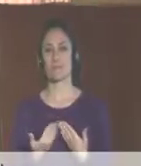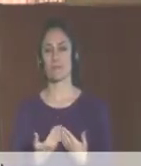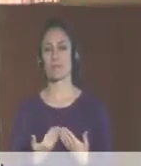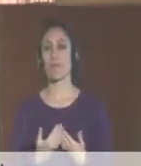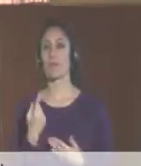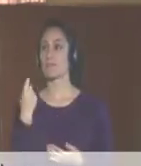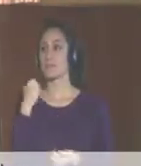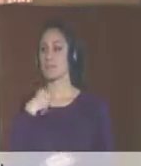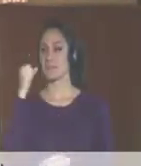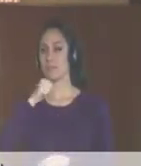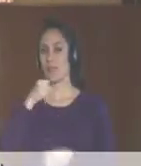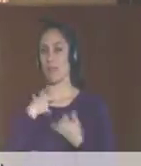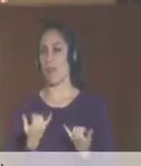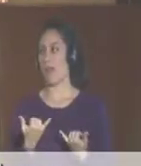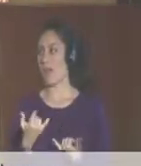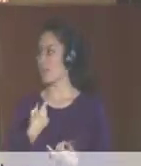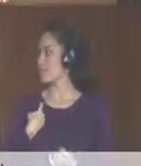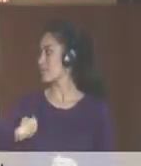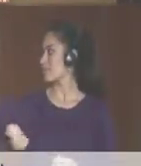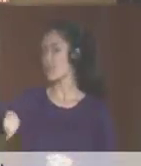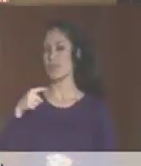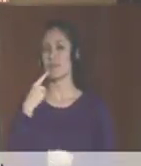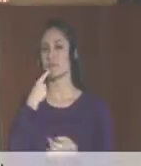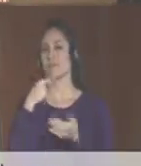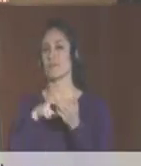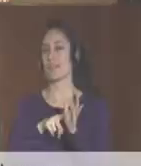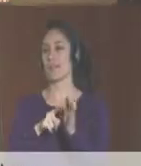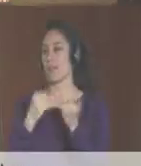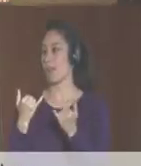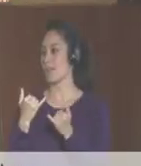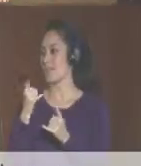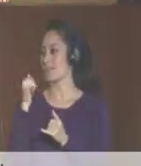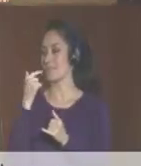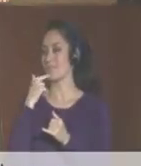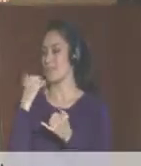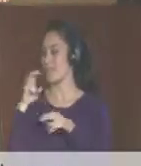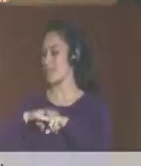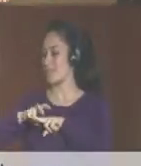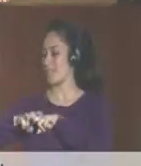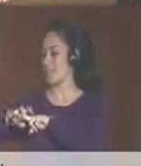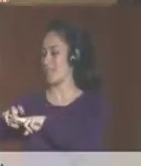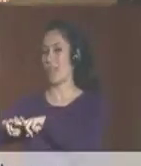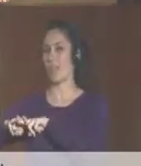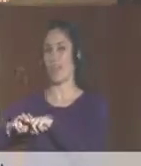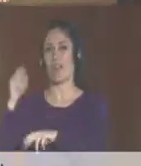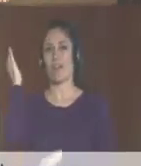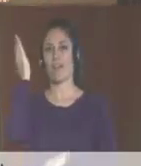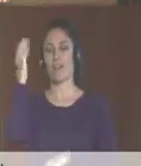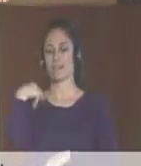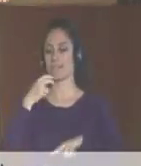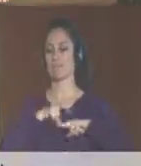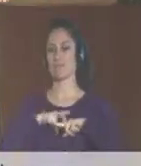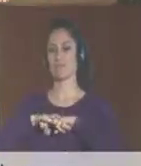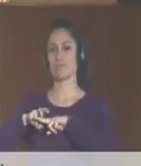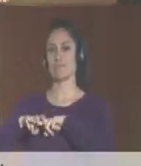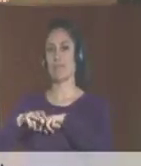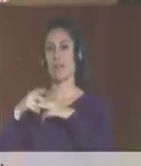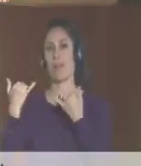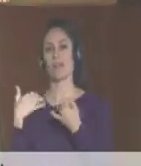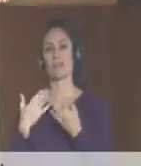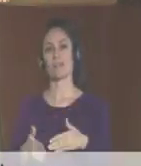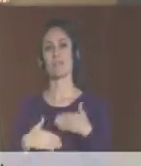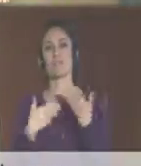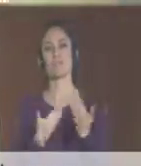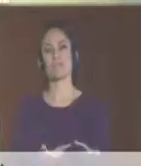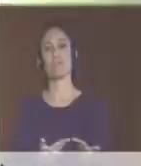if you could please answer a very simple question. If we were as we are now, but instead